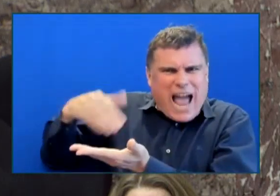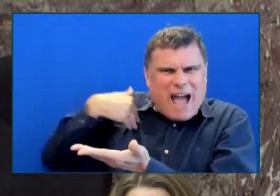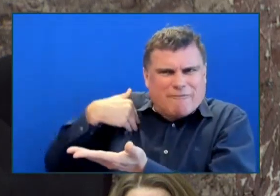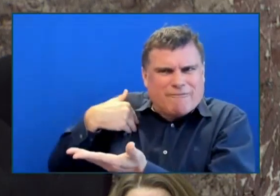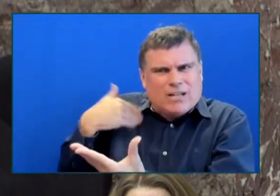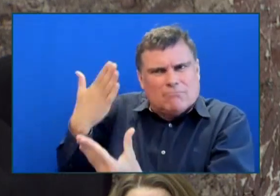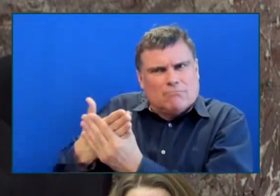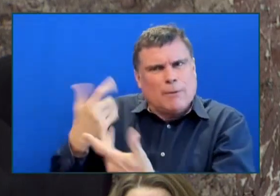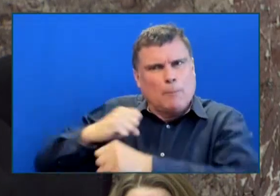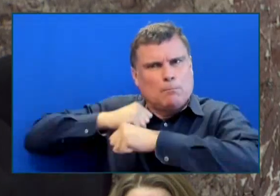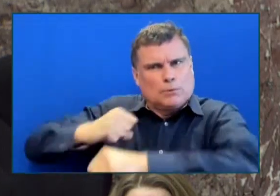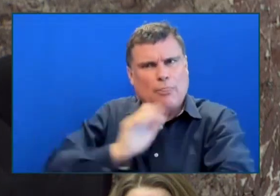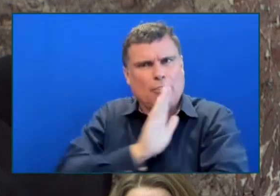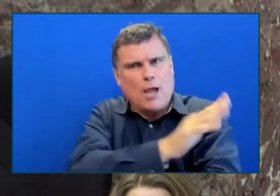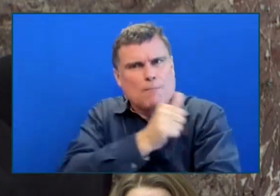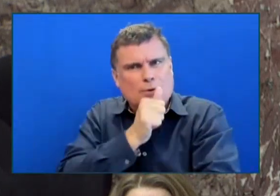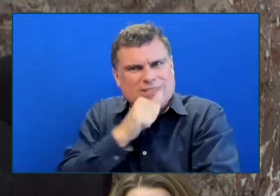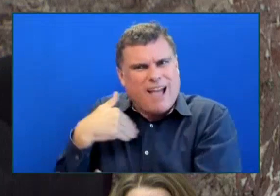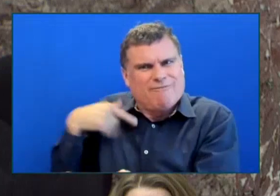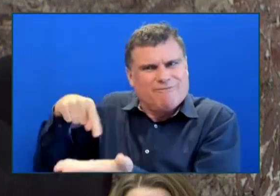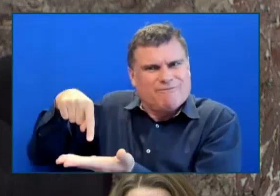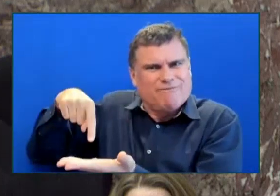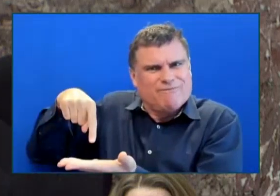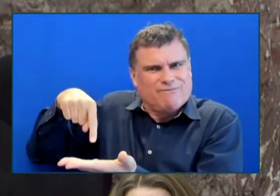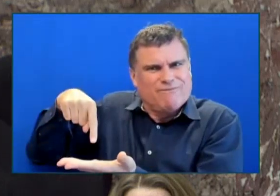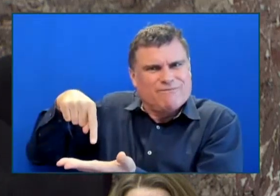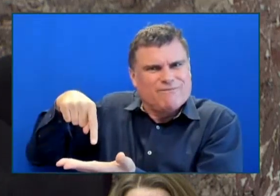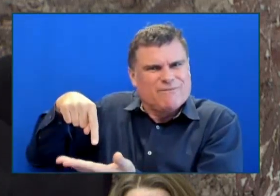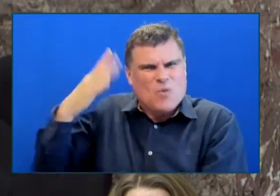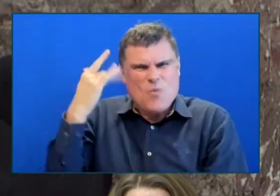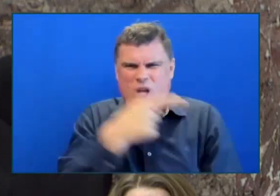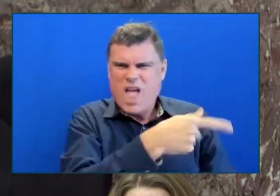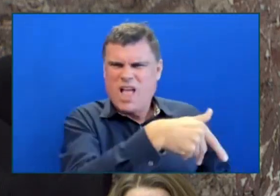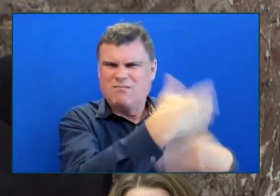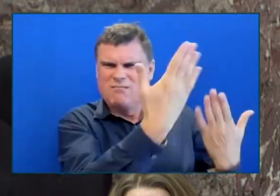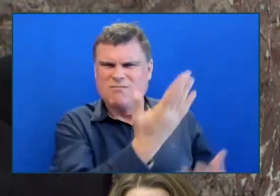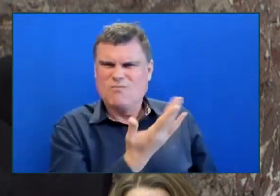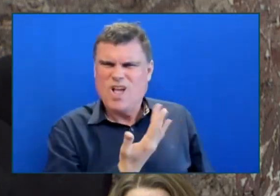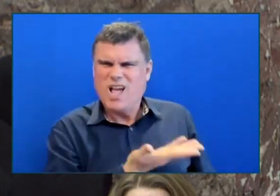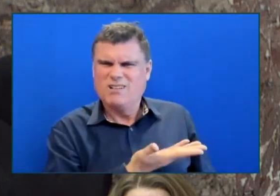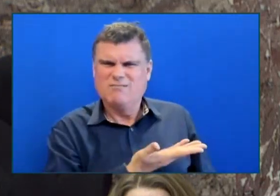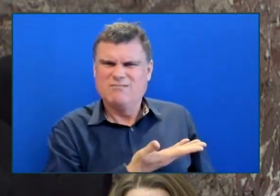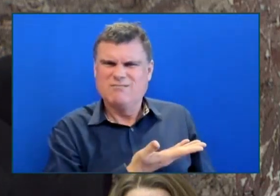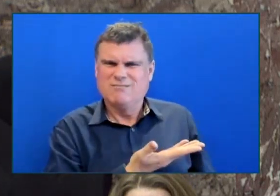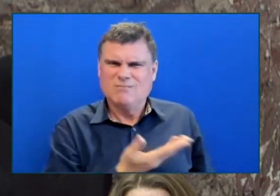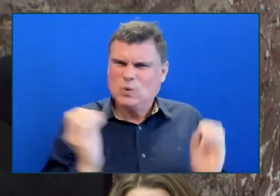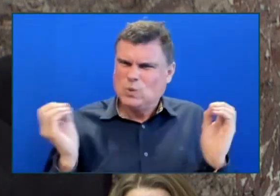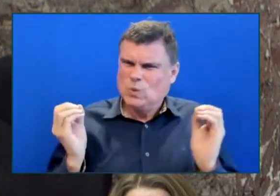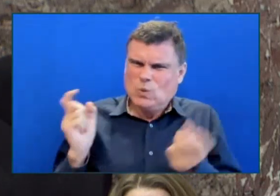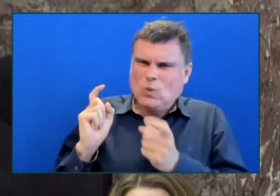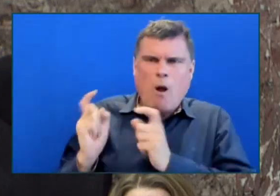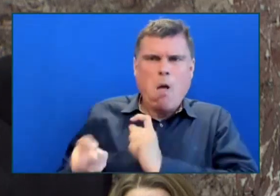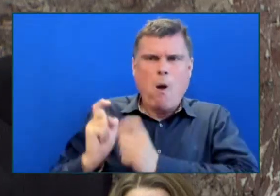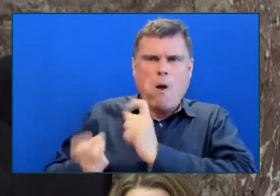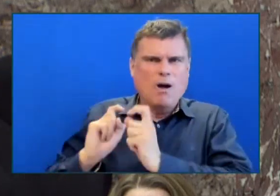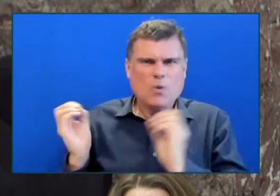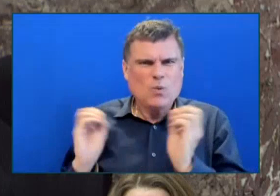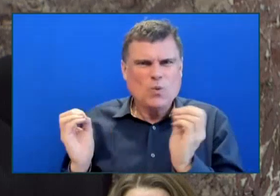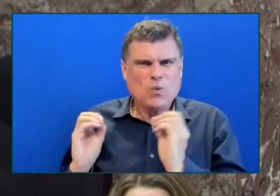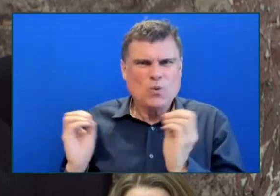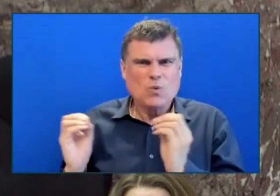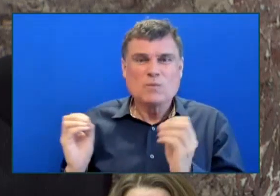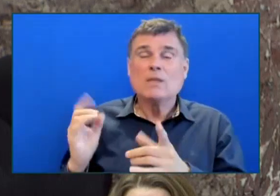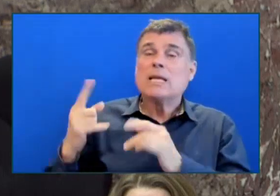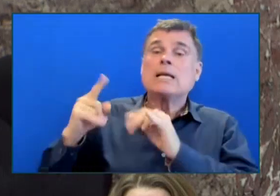at the time, Honourable Speaker. The fact of the matter is there is no change when an independent investigator investigates, for